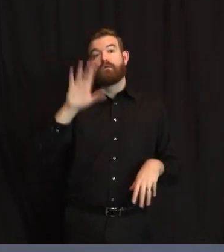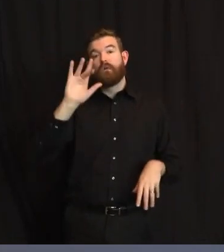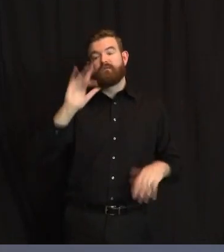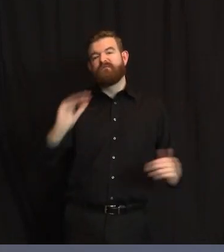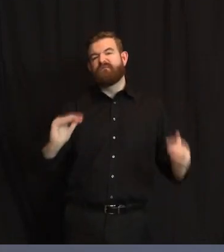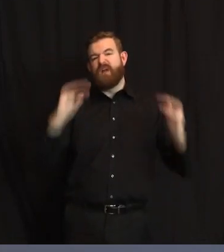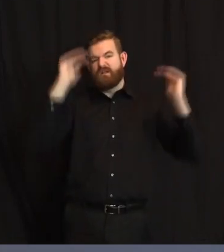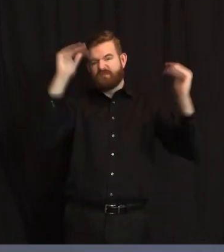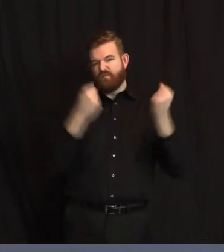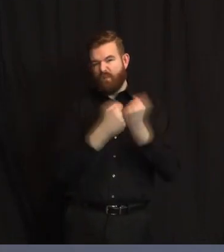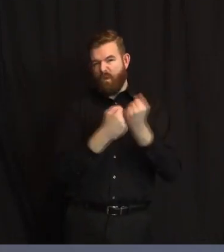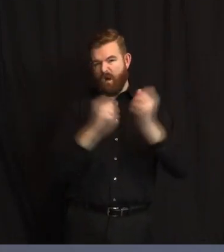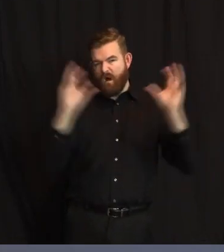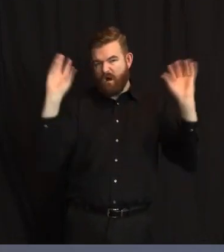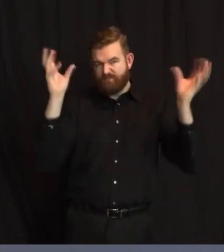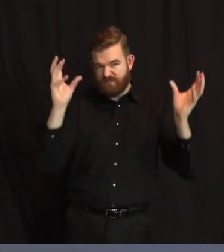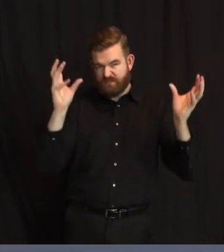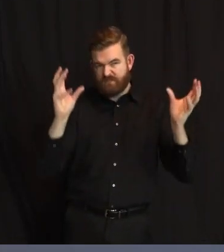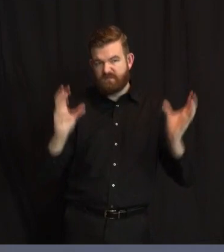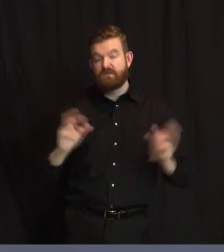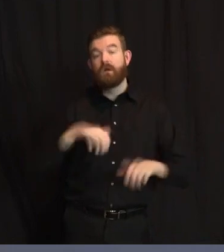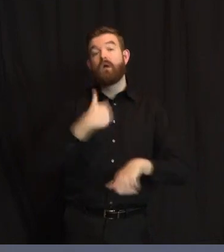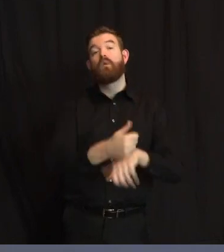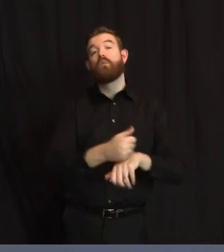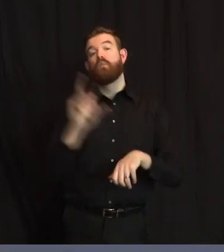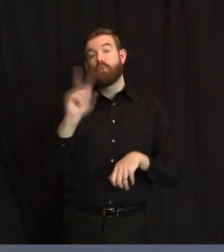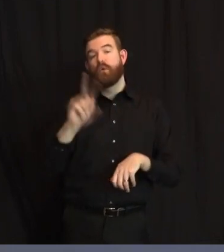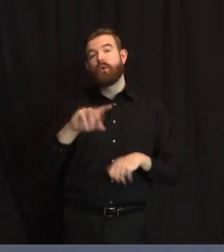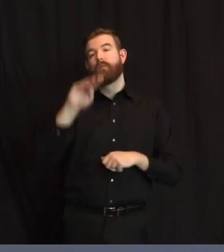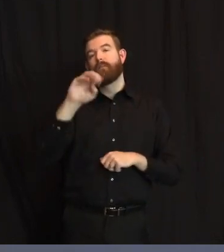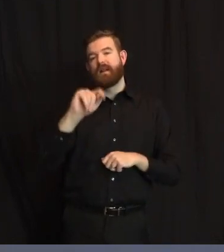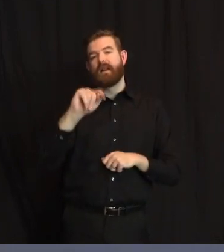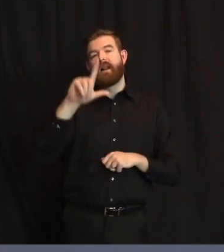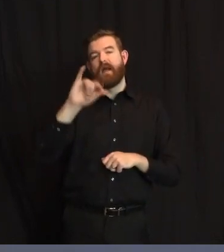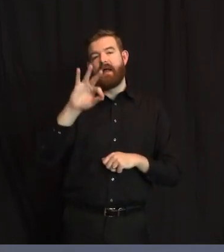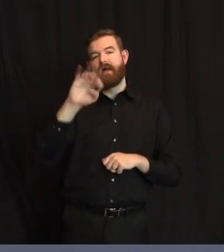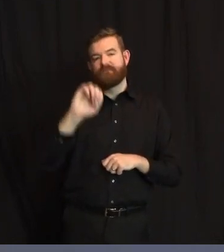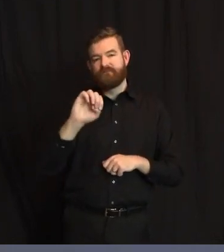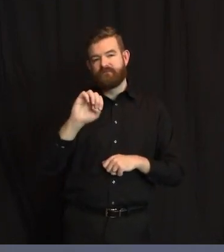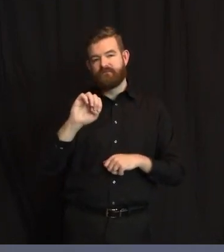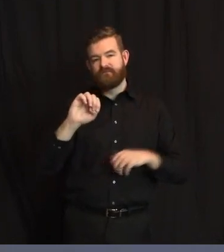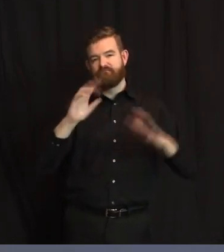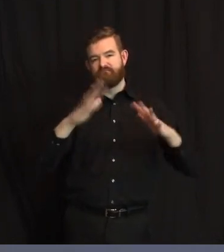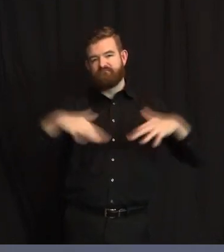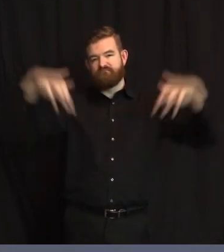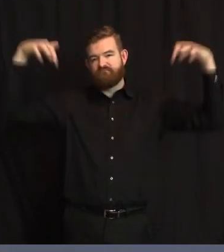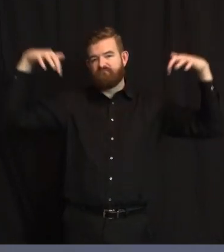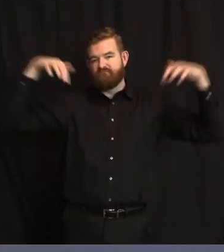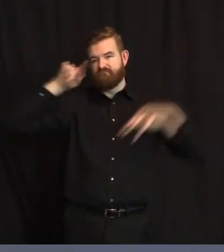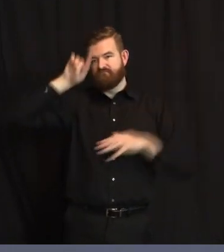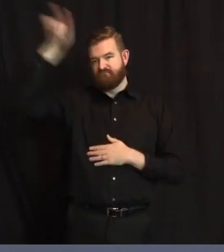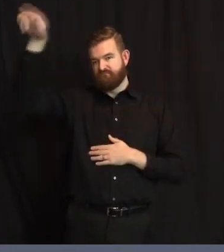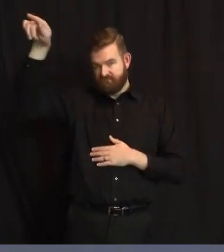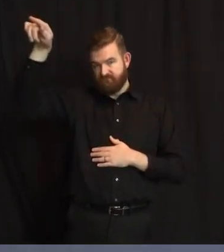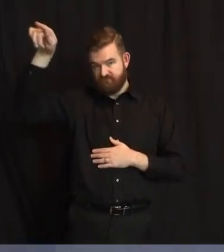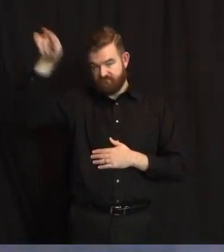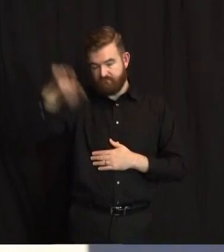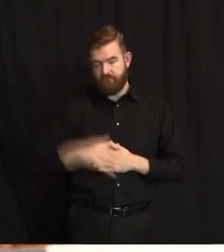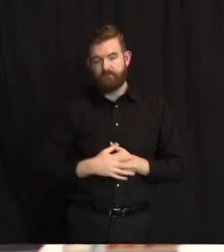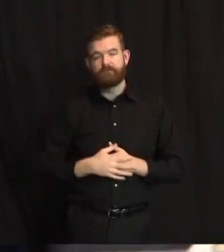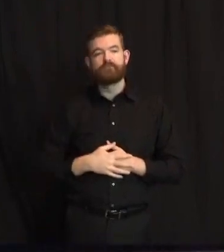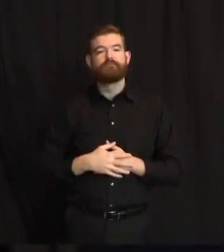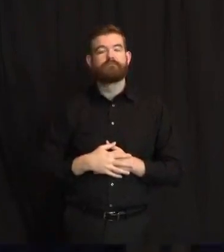Meadowlands MetLife Stadium under the leadership of the New Jersey EMS Task Force. And by the way,